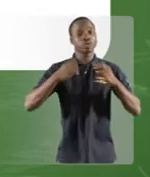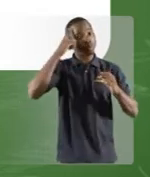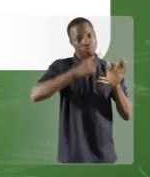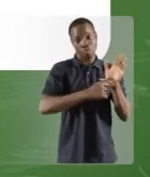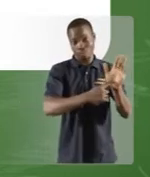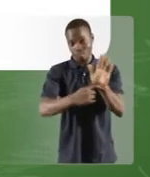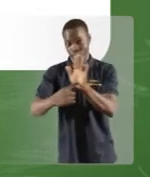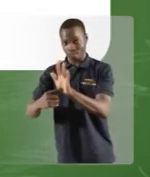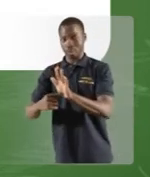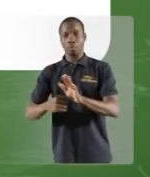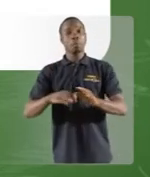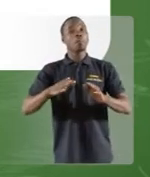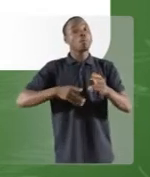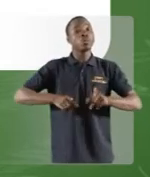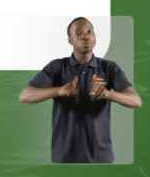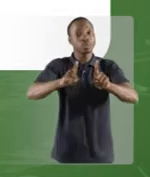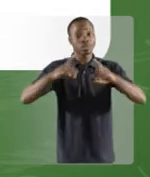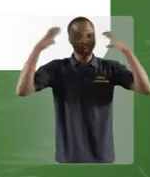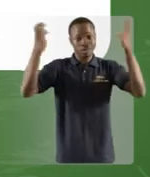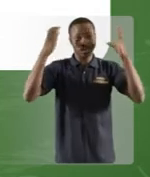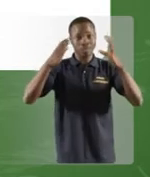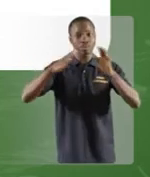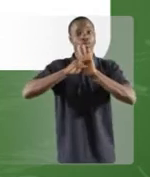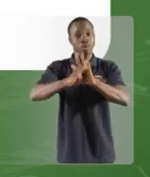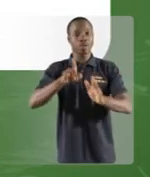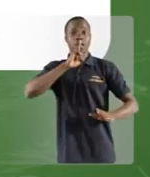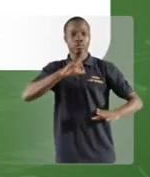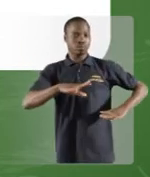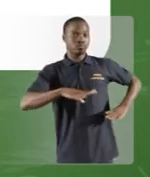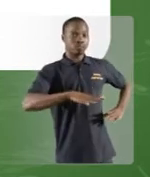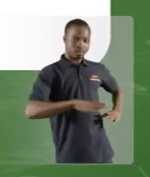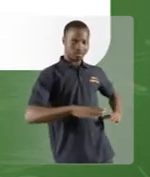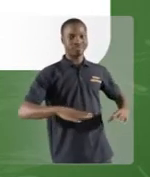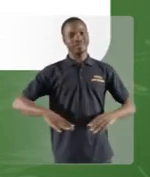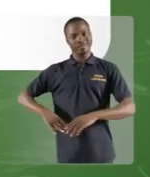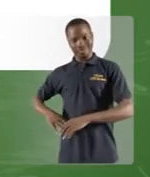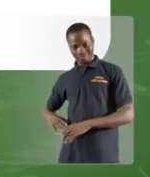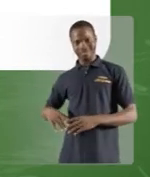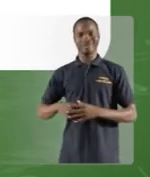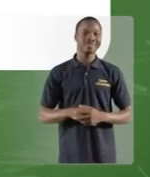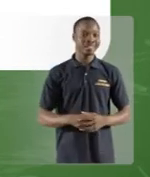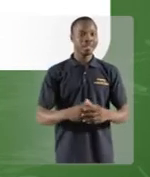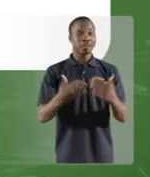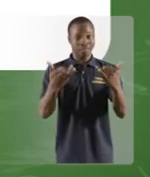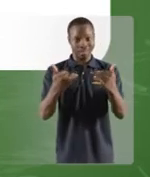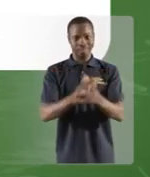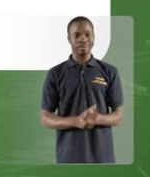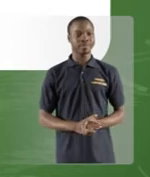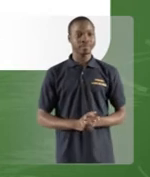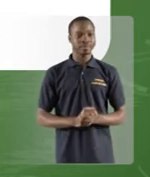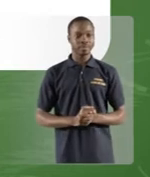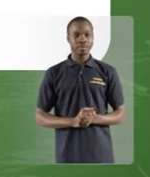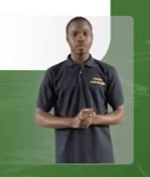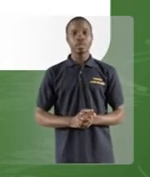fashion show as a top model. All right. Number 4, this is something we use for